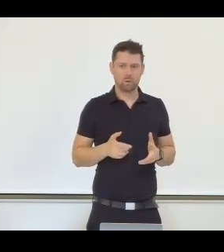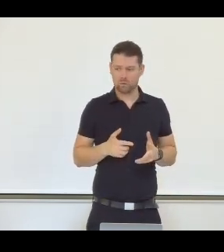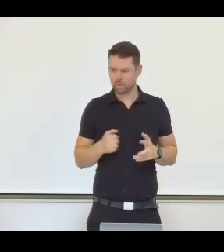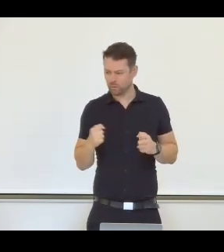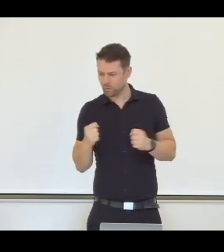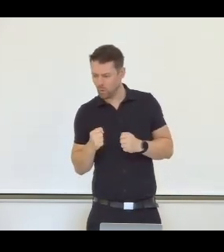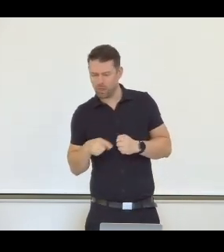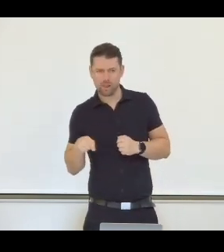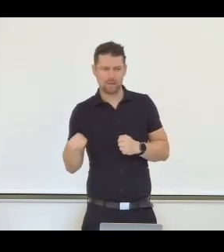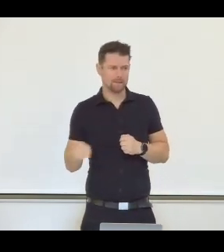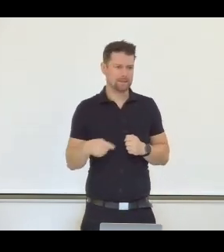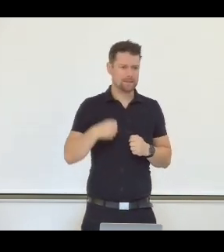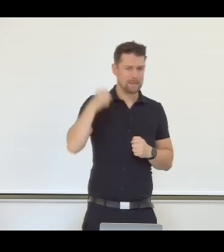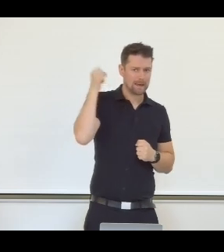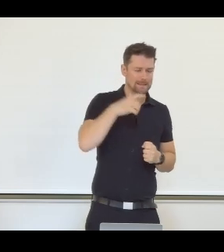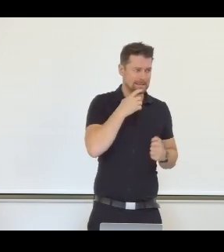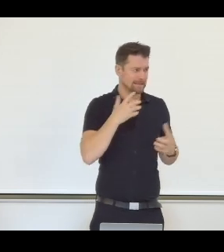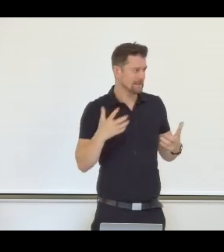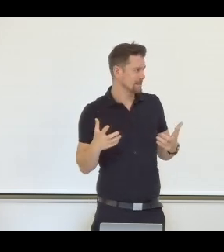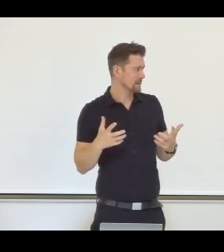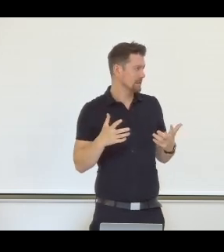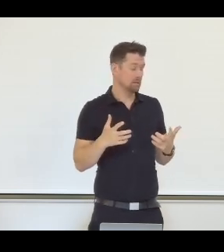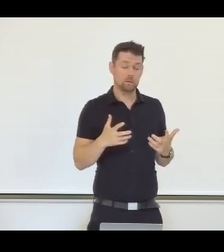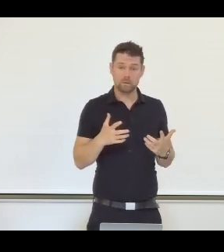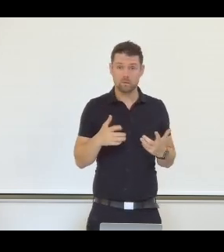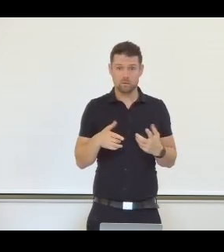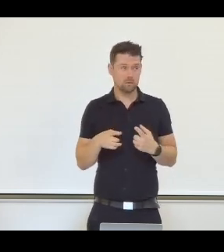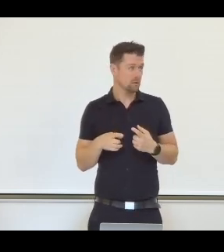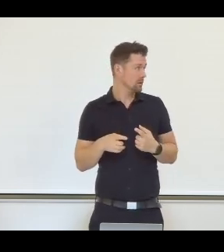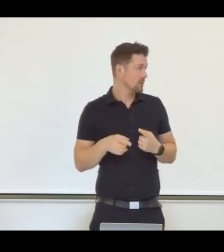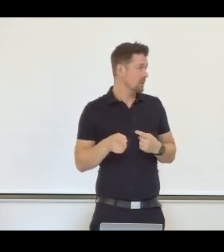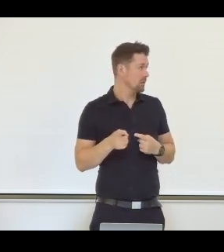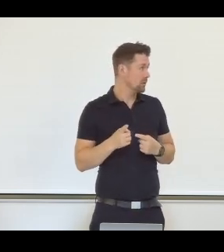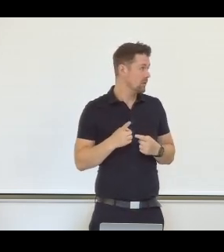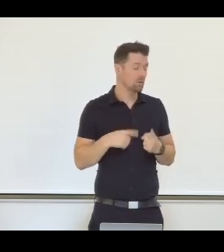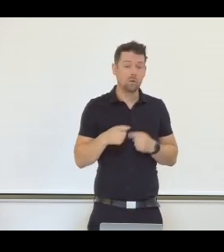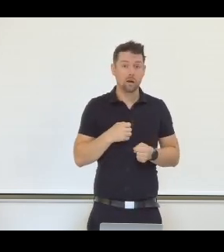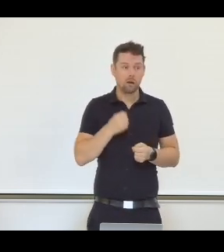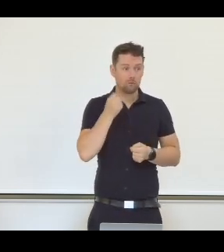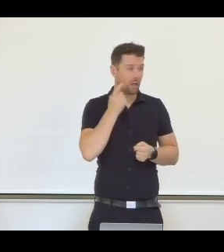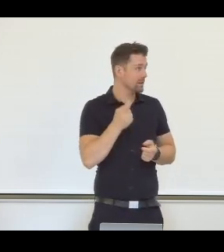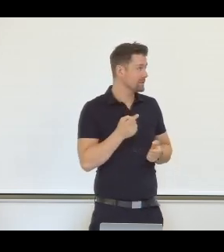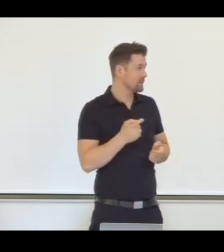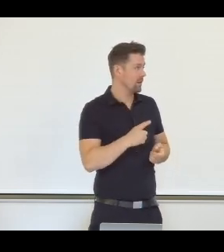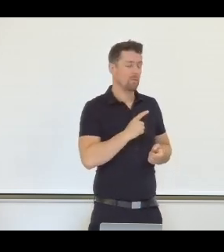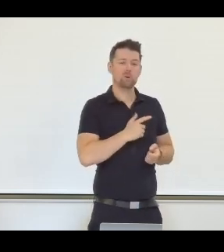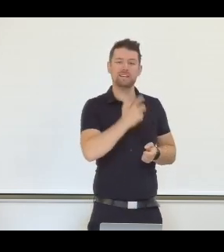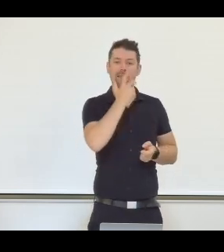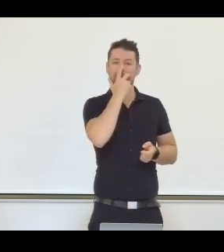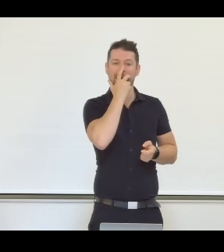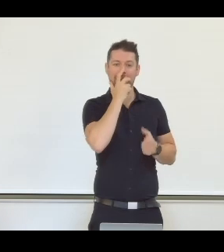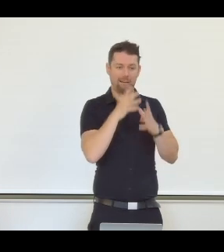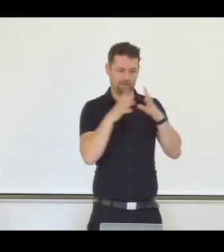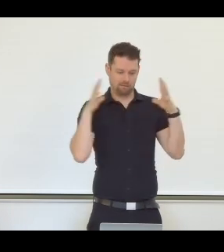we had to handle the lights, we had to handle a few other things. We calculated quickly that with our volume of air, the